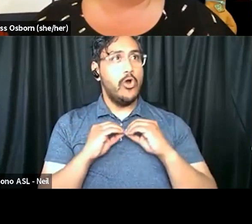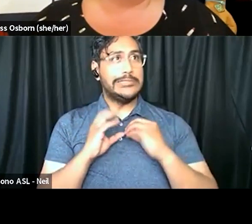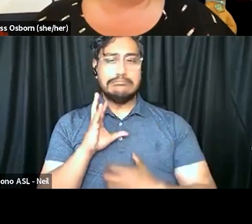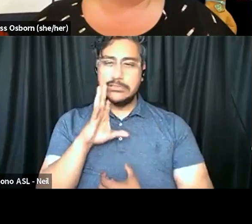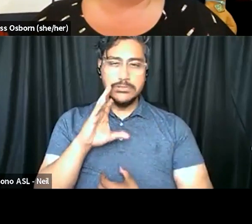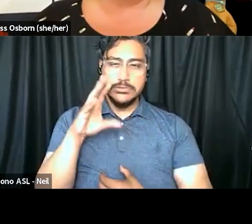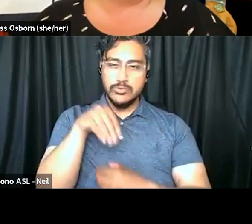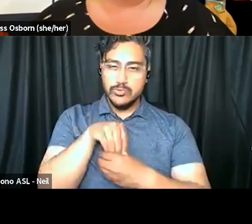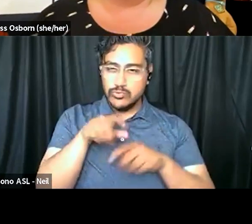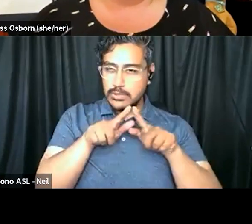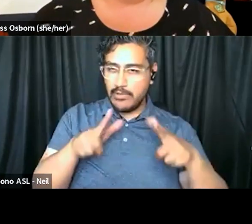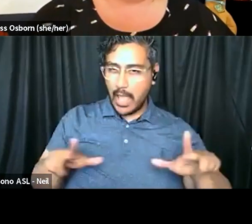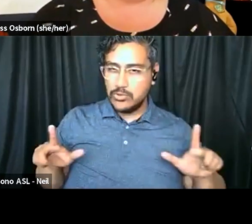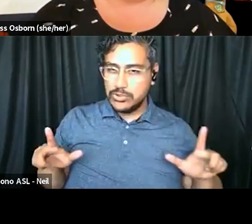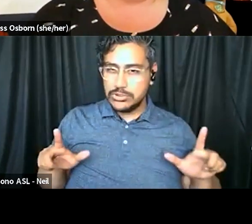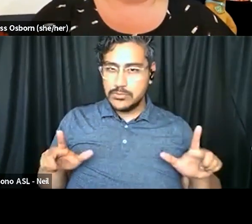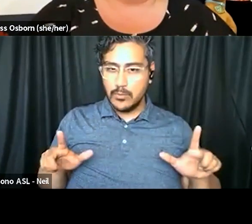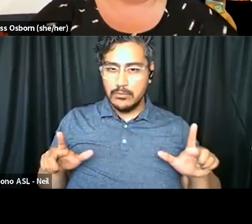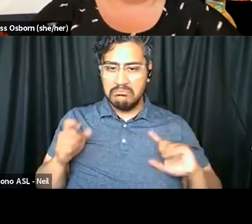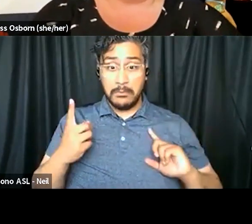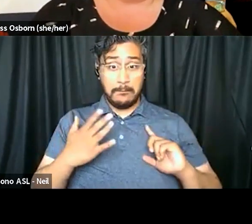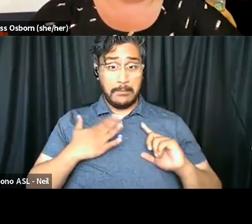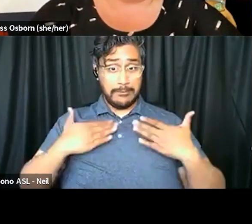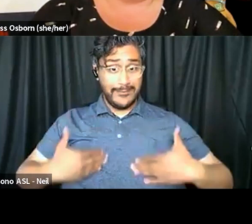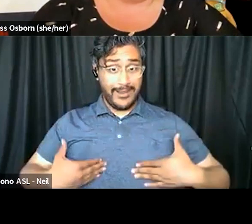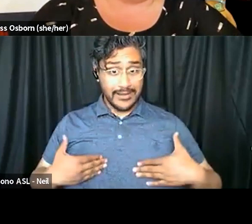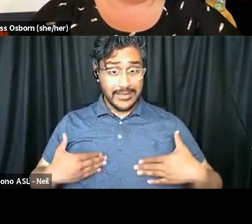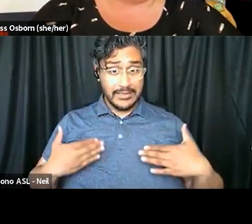As my body has changed, I've realized that